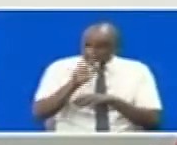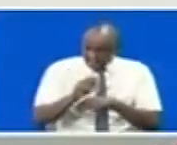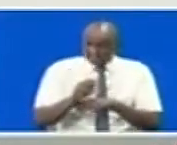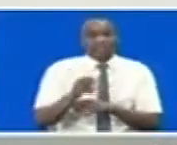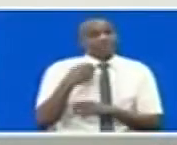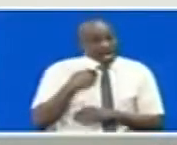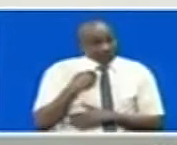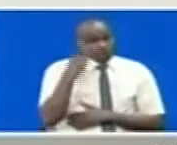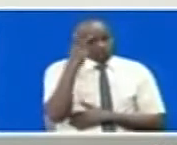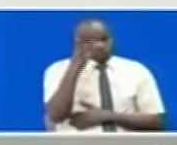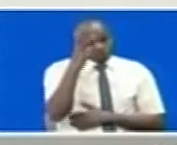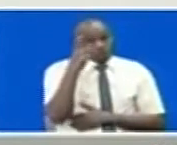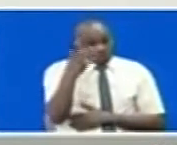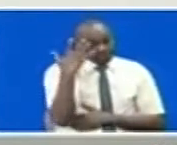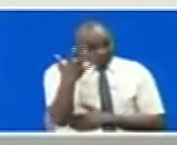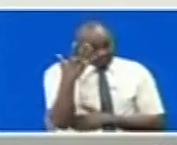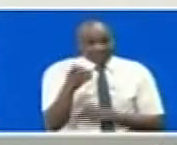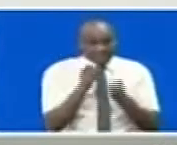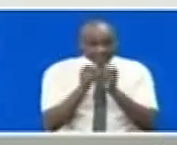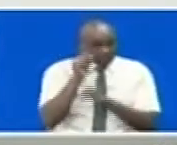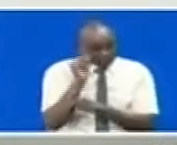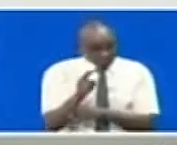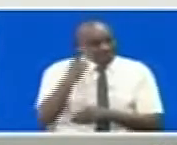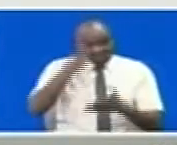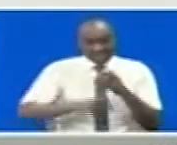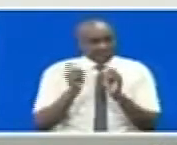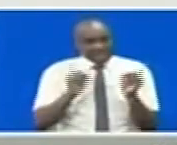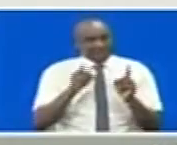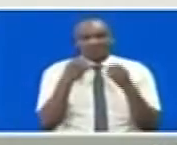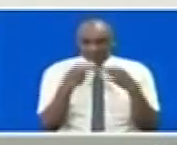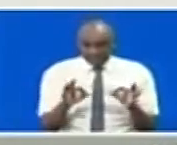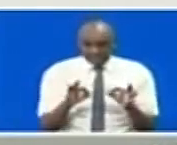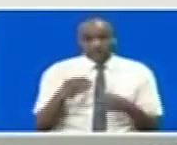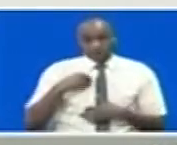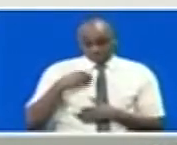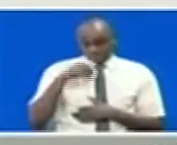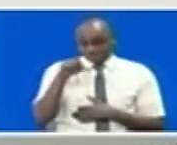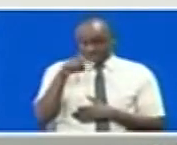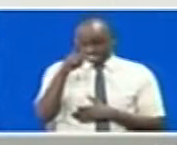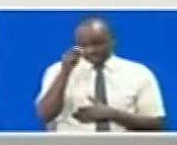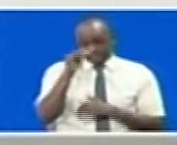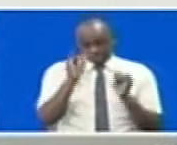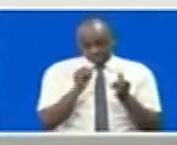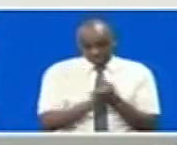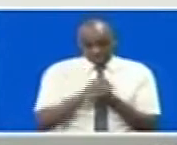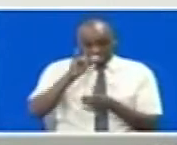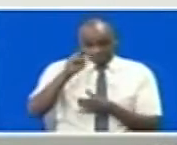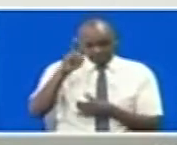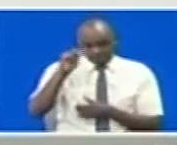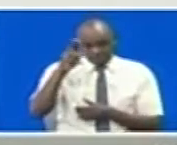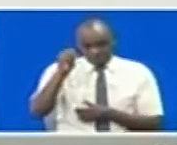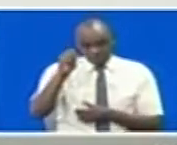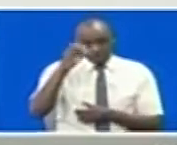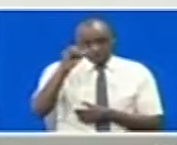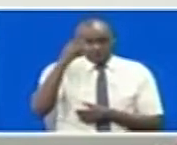is 22155. That's absolutely free. And on Twitter at KTN News, at Yvonne Okwara, the hashtag to